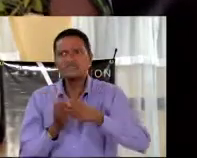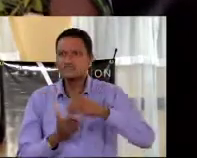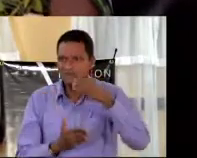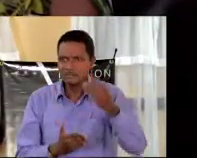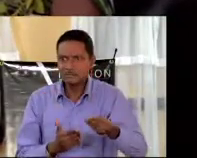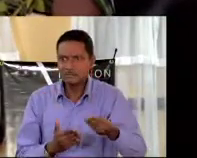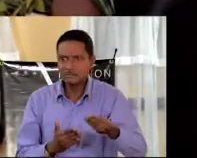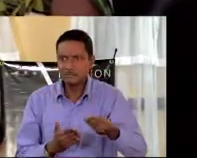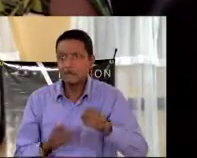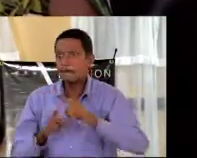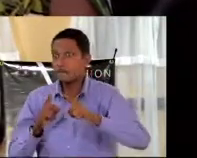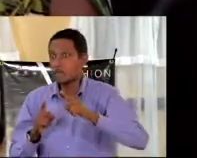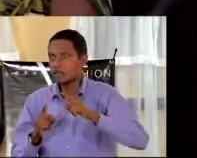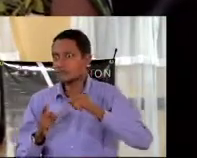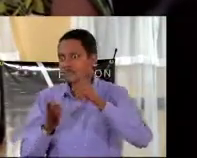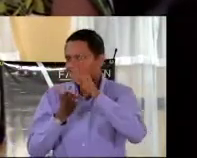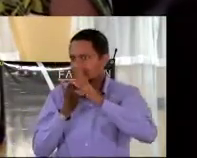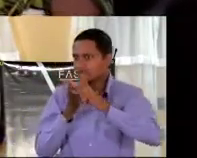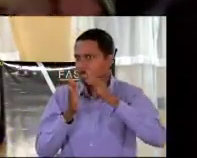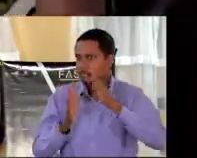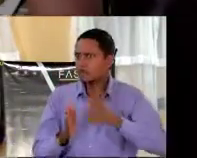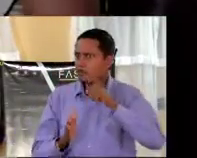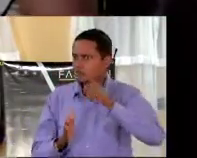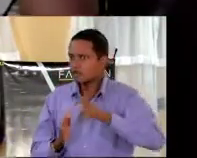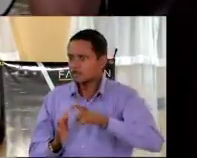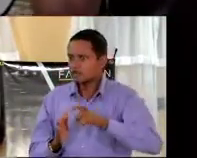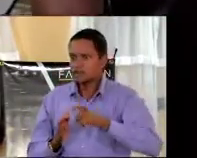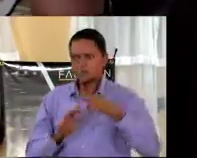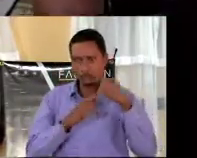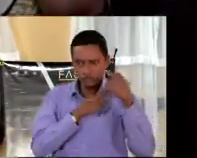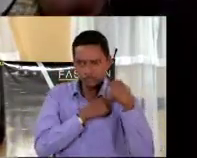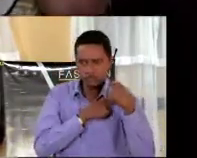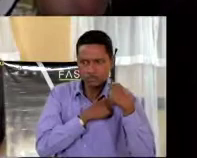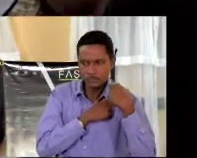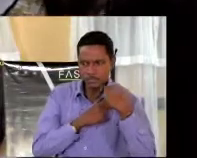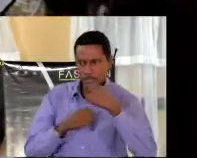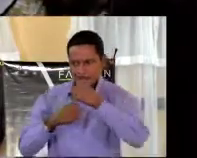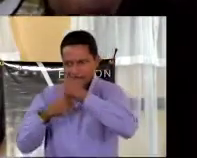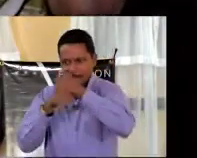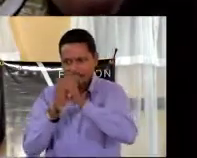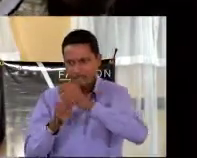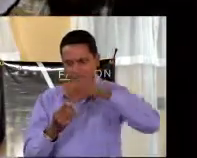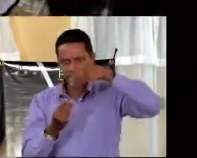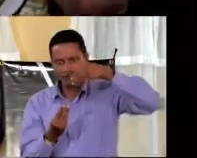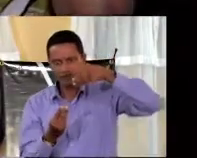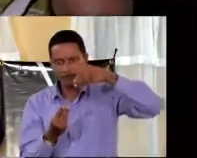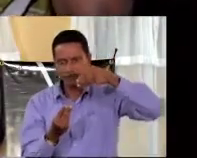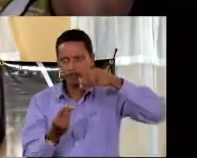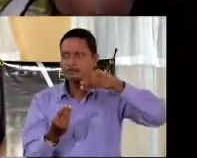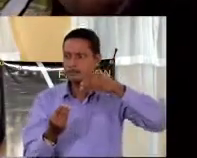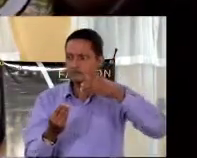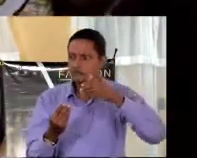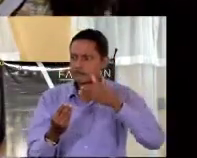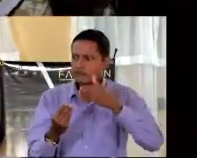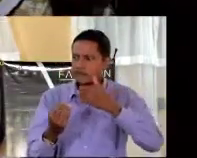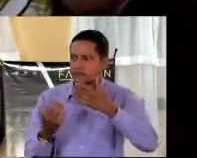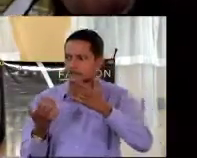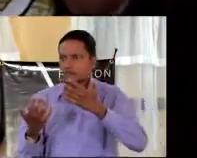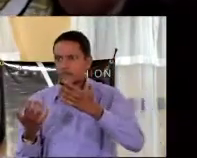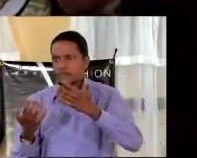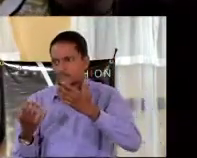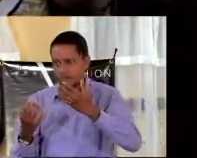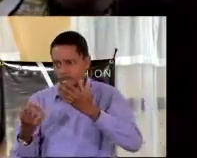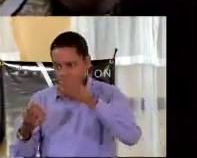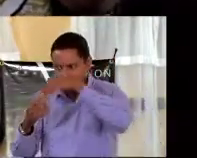also have to be responsible and create a product that fits into the market and fits into the buyer's budget, or they would not be